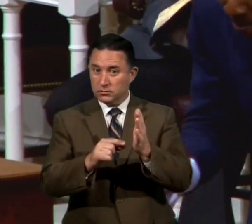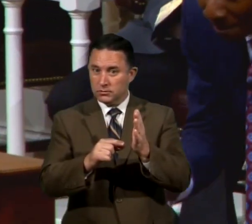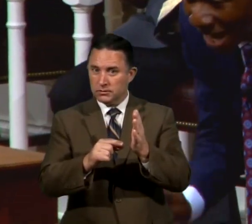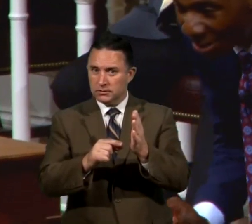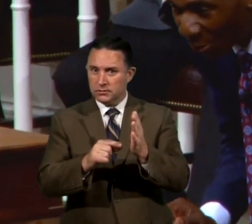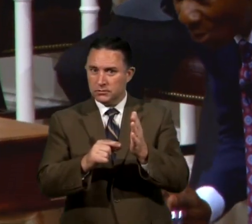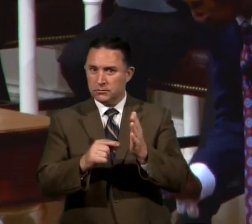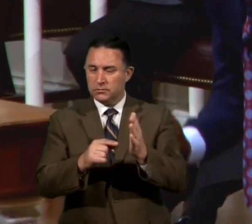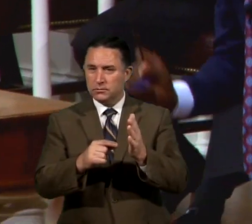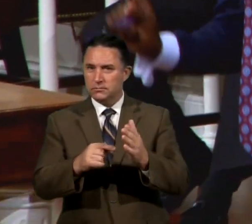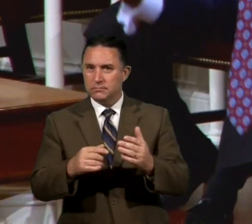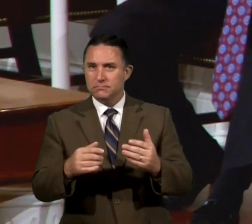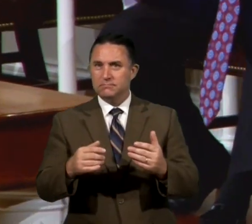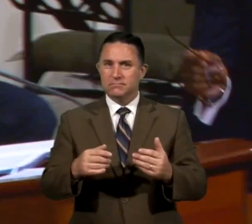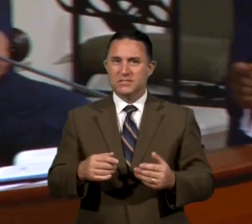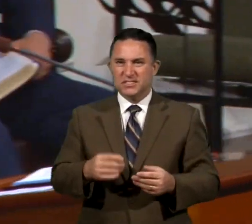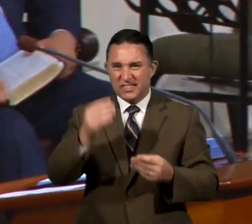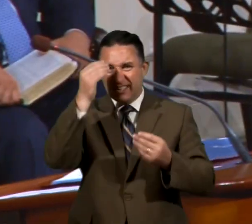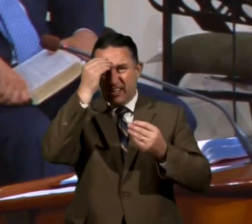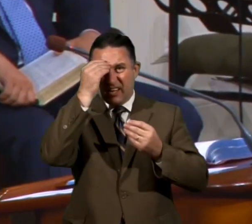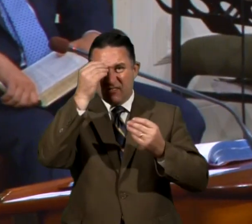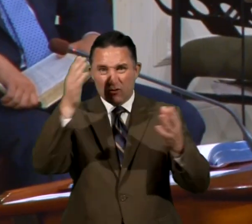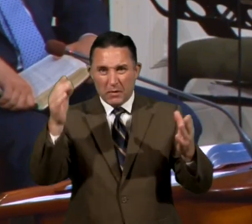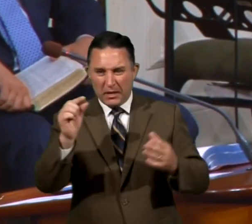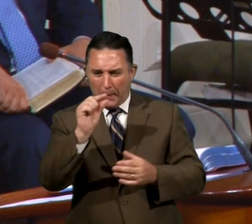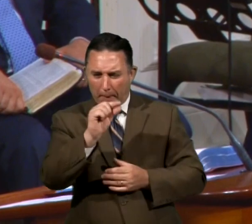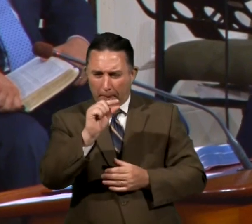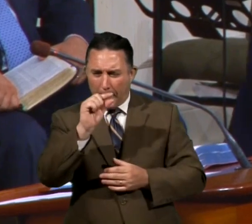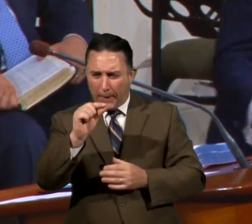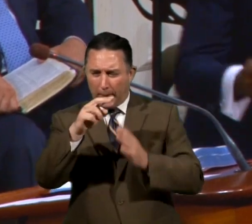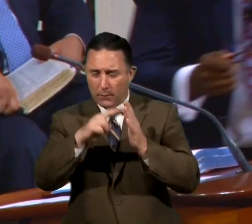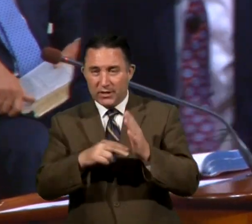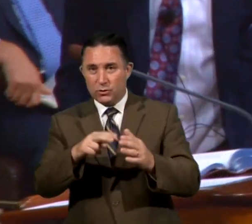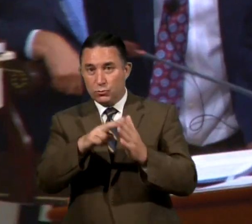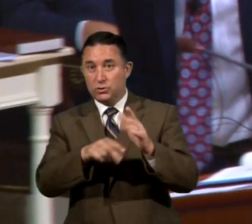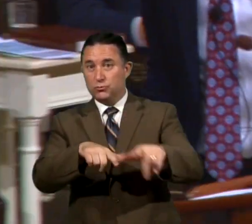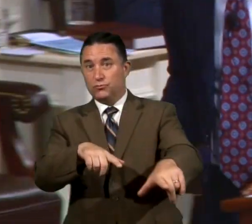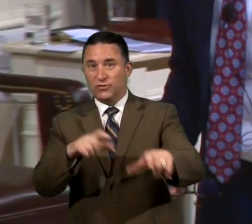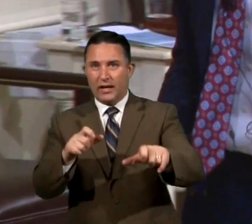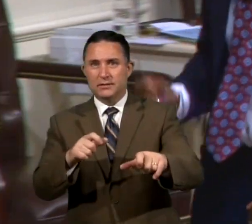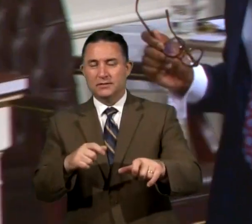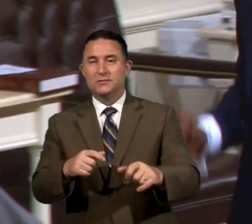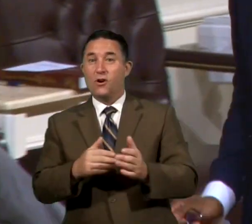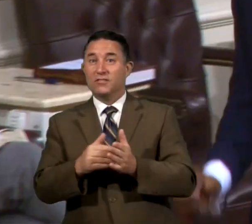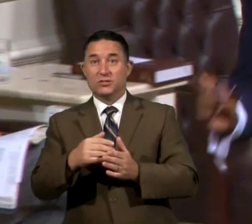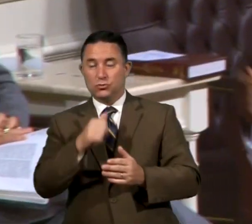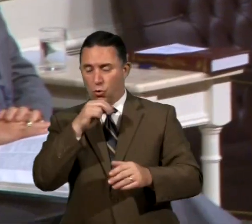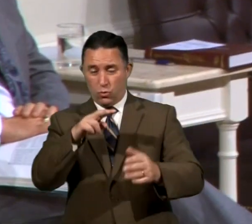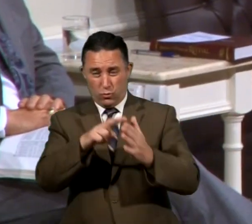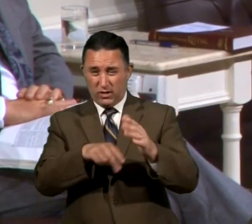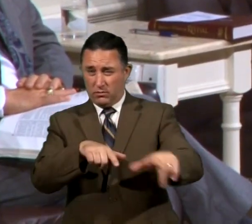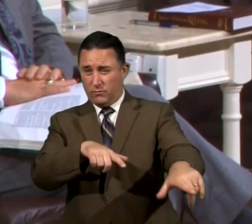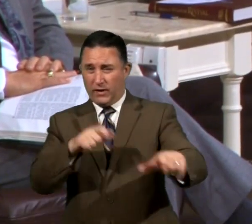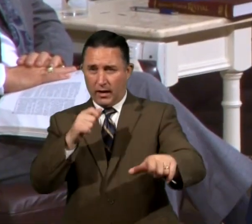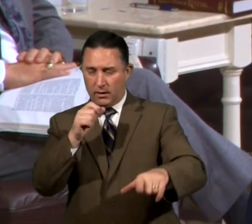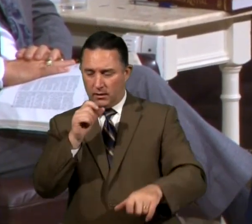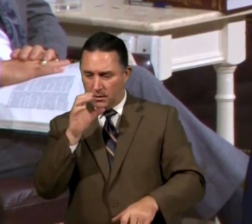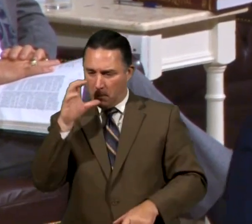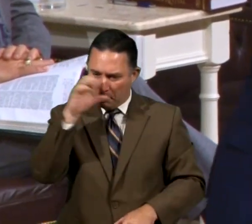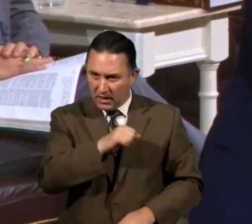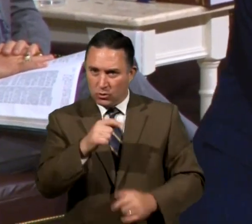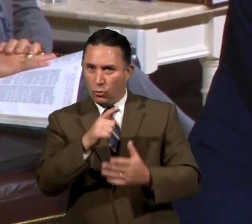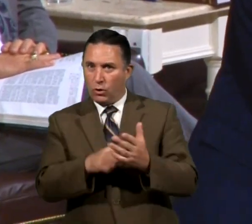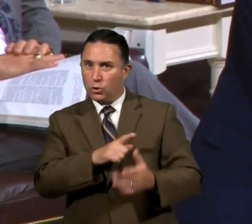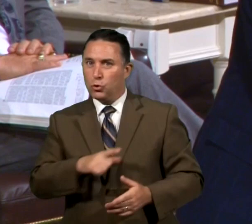has some micro information there for us. And if we read too fast, I tell these guys this often, if you read too fast, you're going to miss what the Lord is